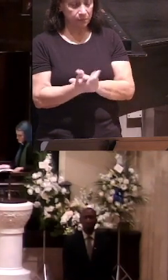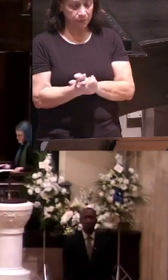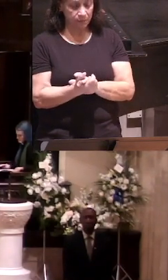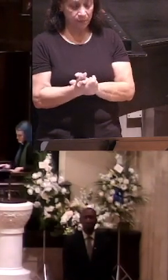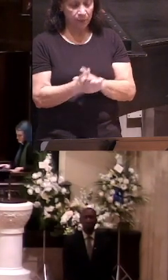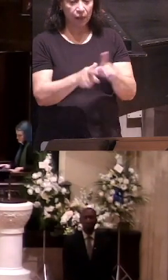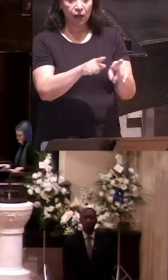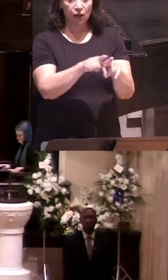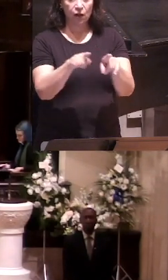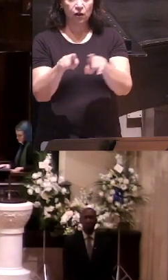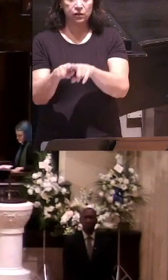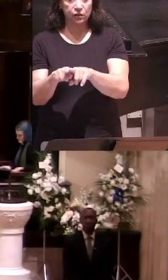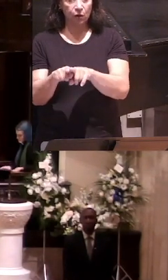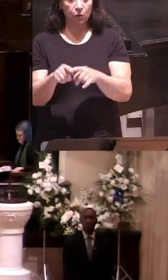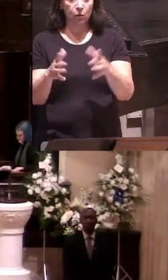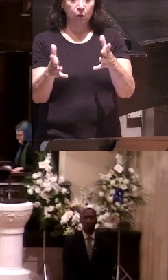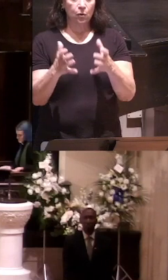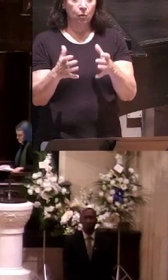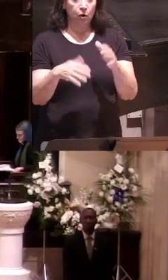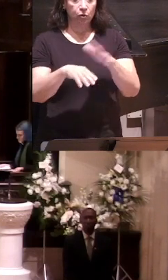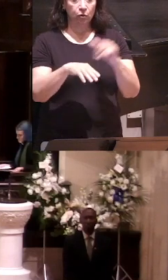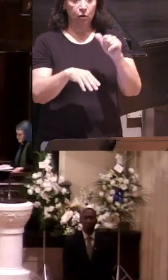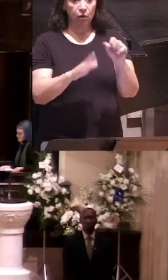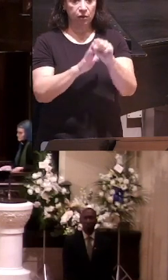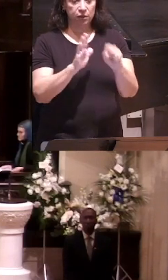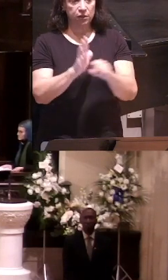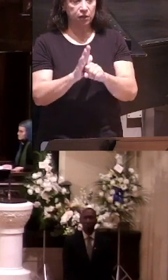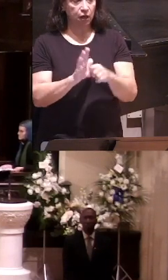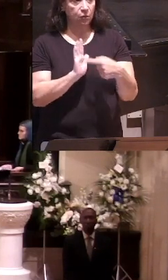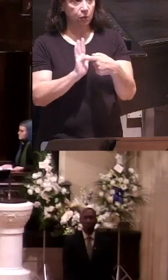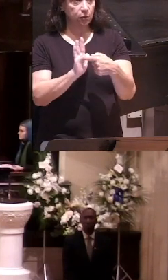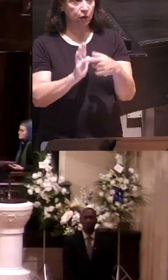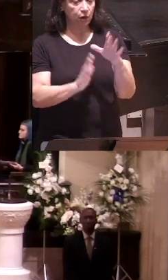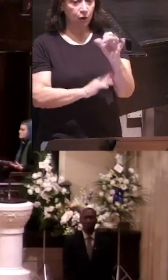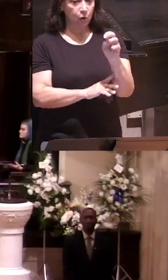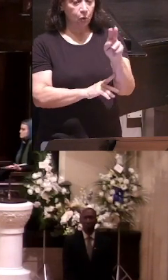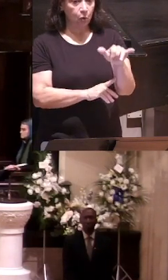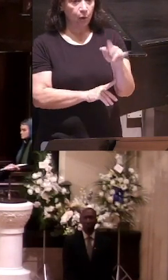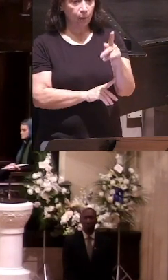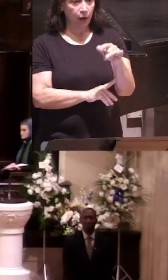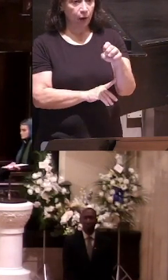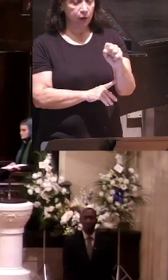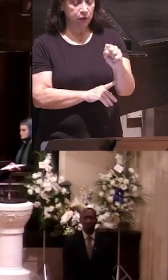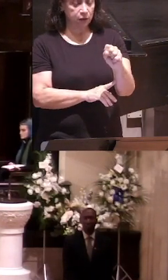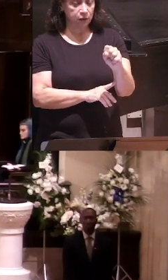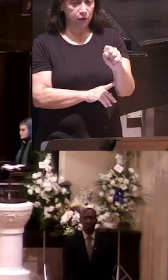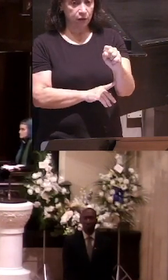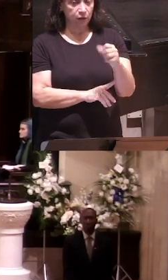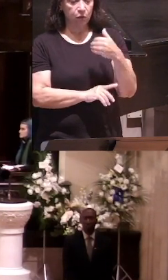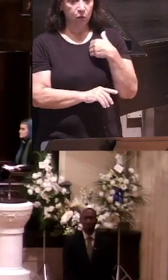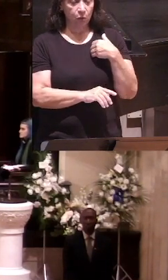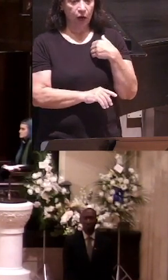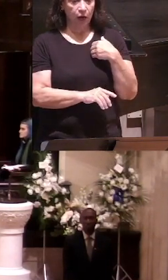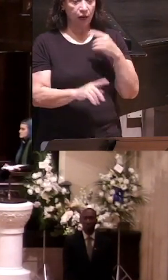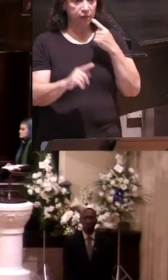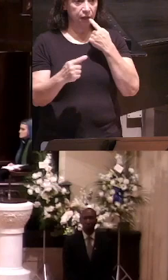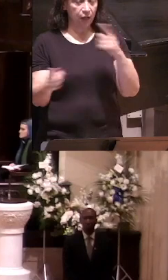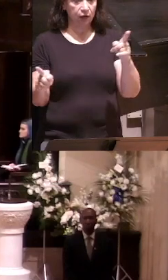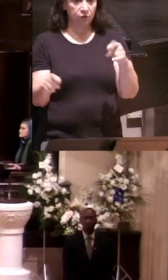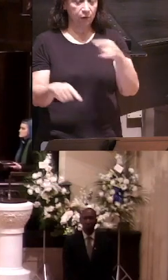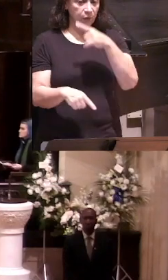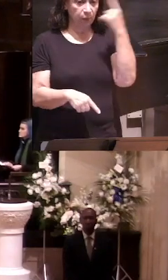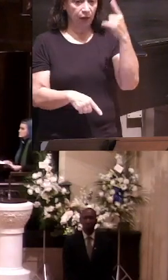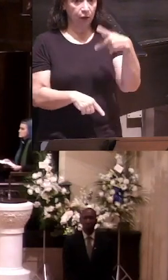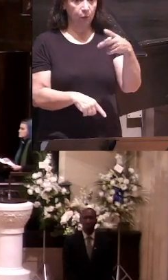And I also want to call forward State Representative Corey Paris, who has a citation from the Black and